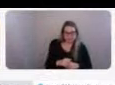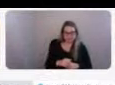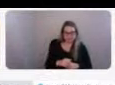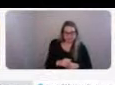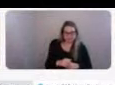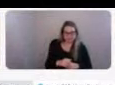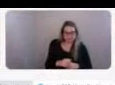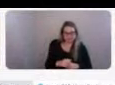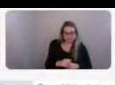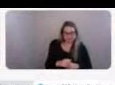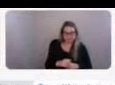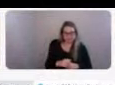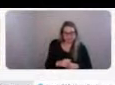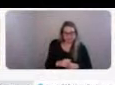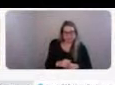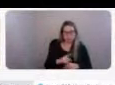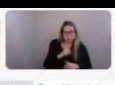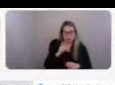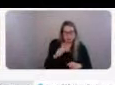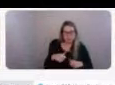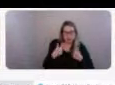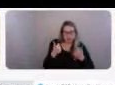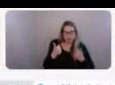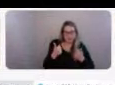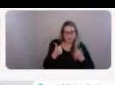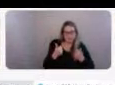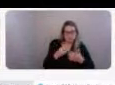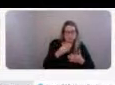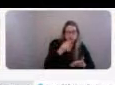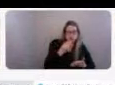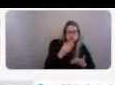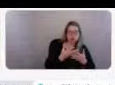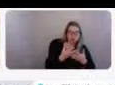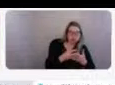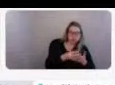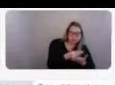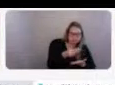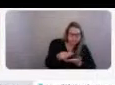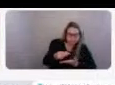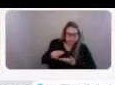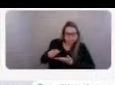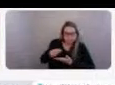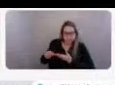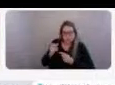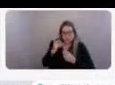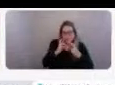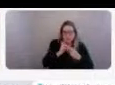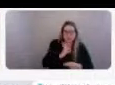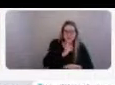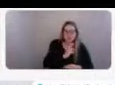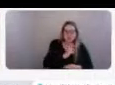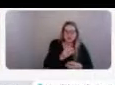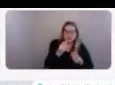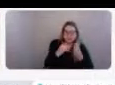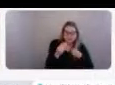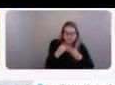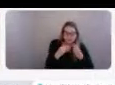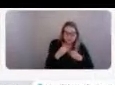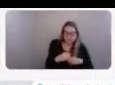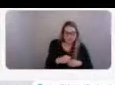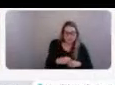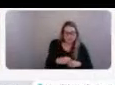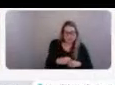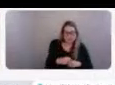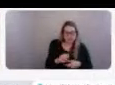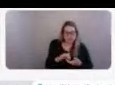a it's a lively area with good shops and restaurants and and i think the uh the cohesion in